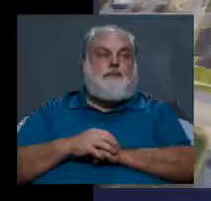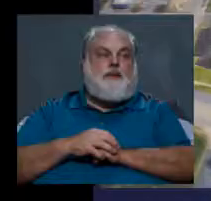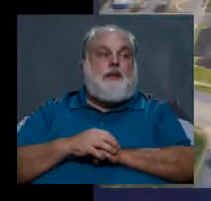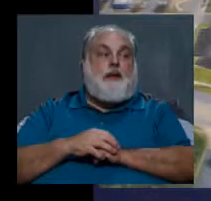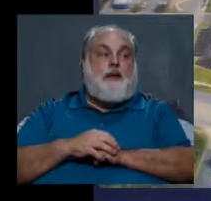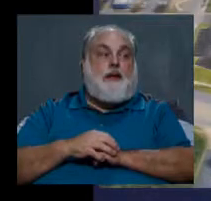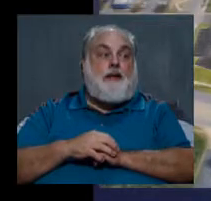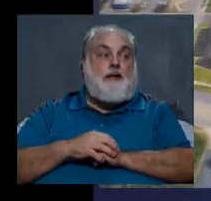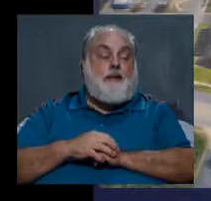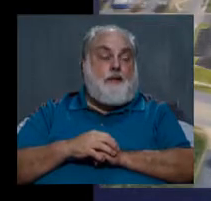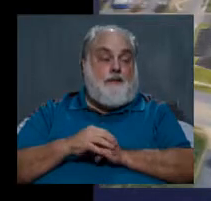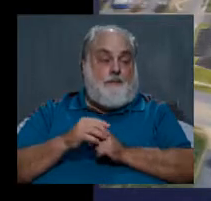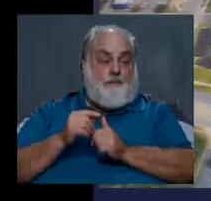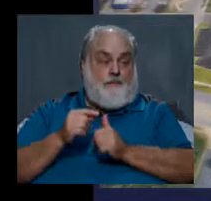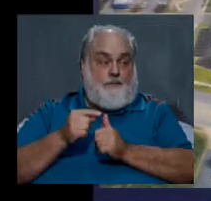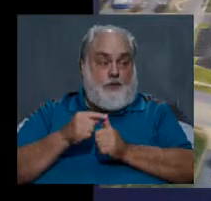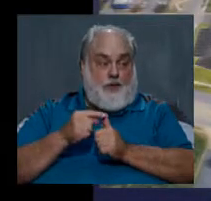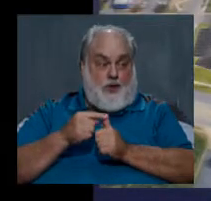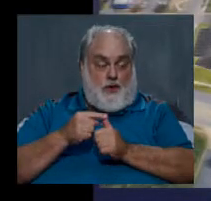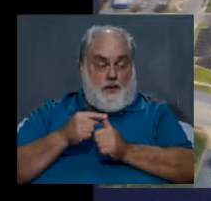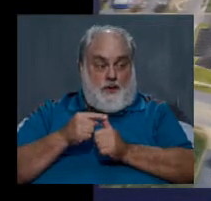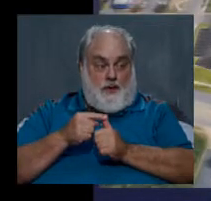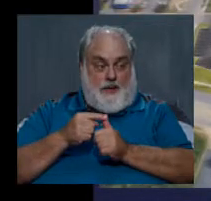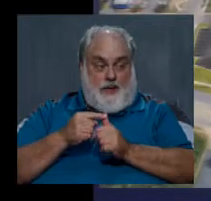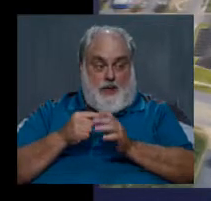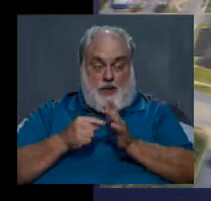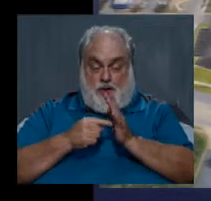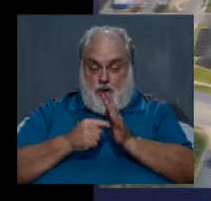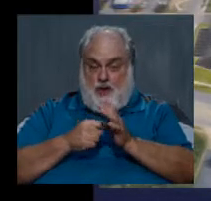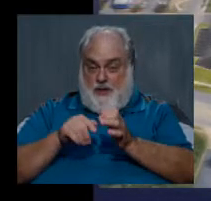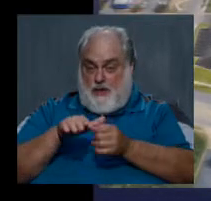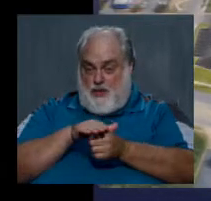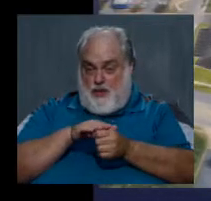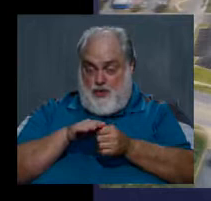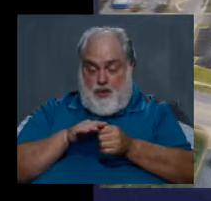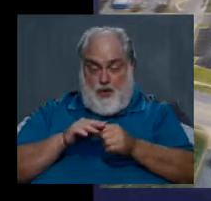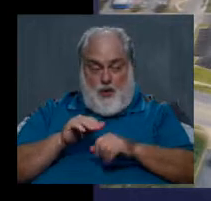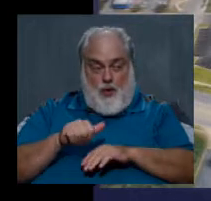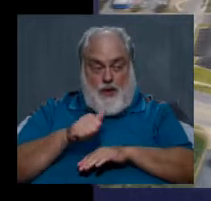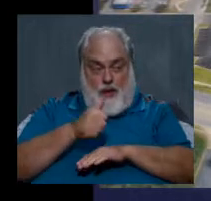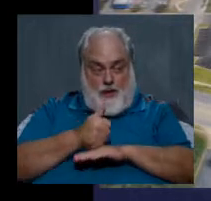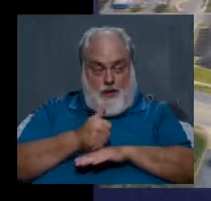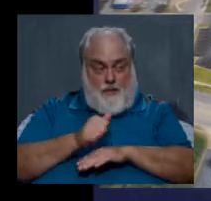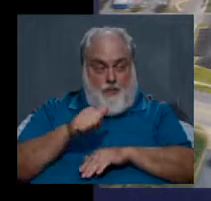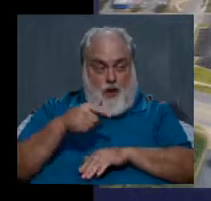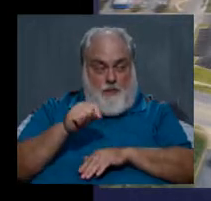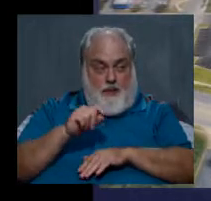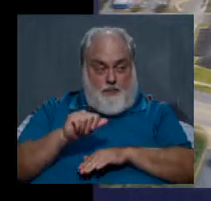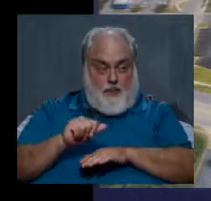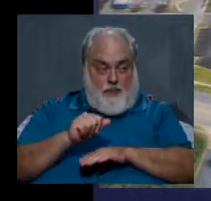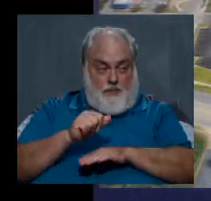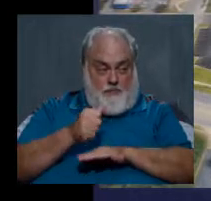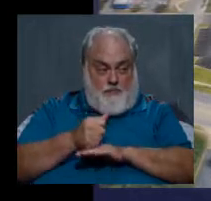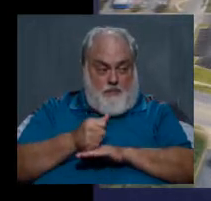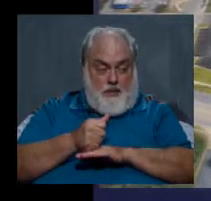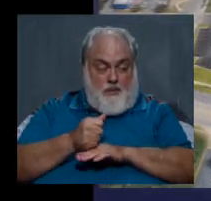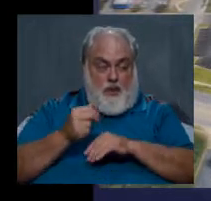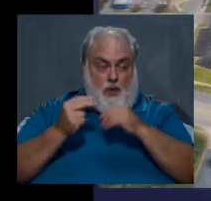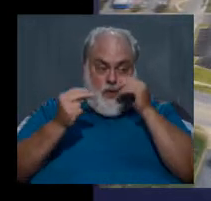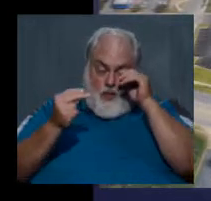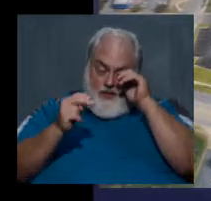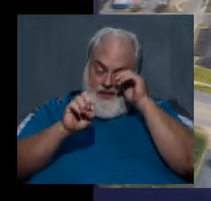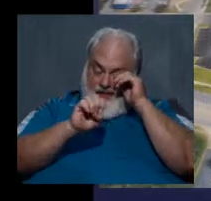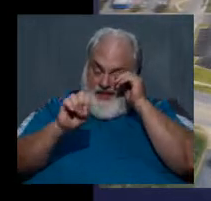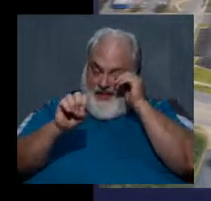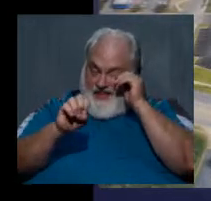First of all, this shows the general location where the apartments are going to be. It's on the northeast